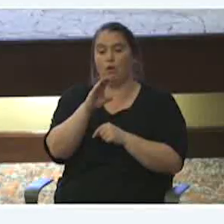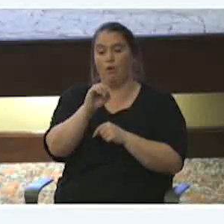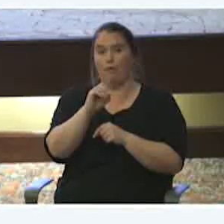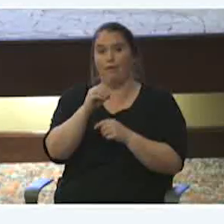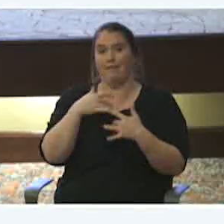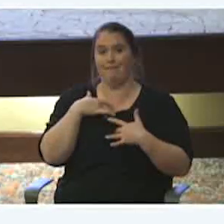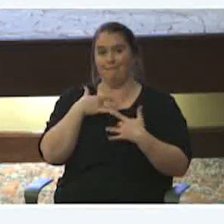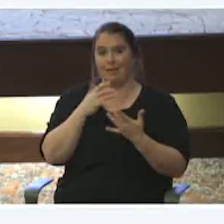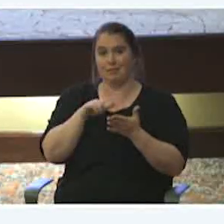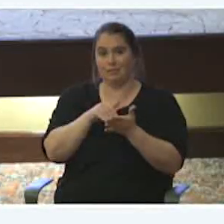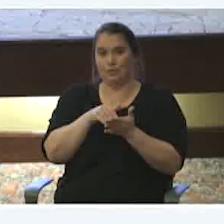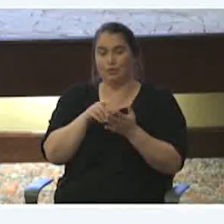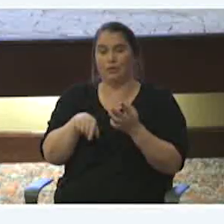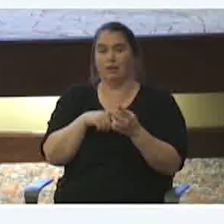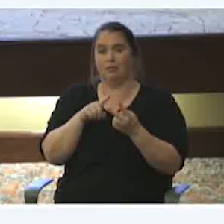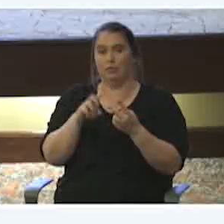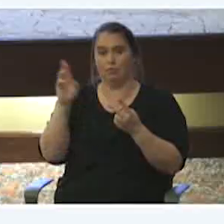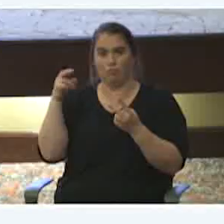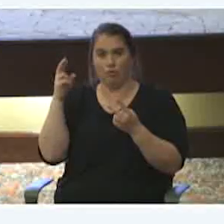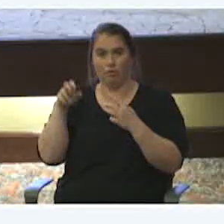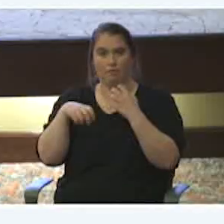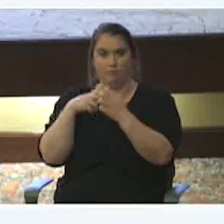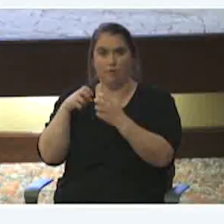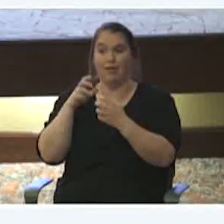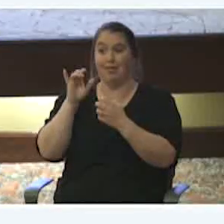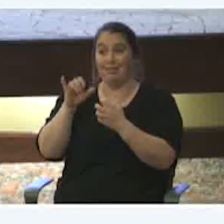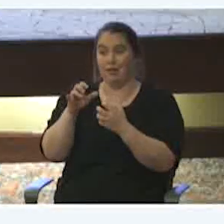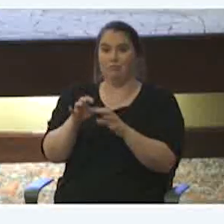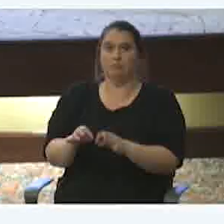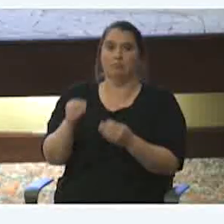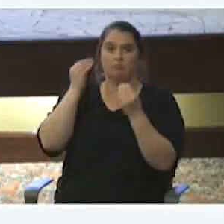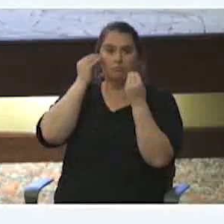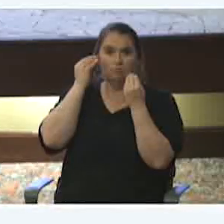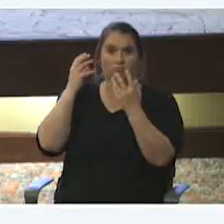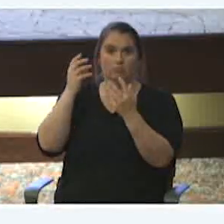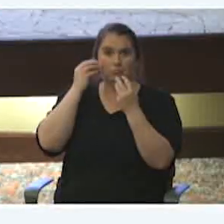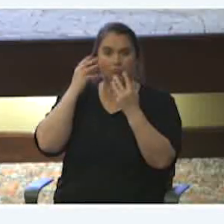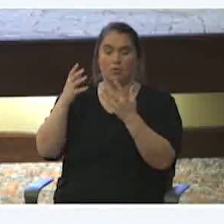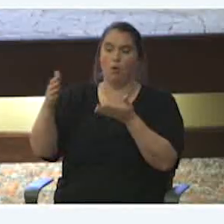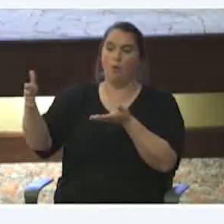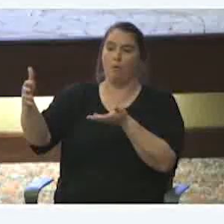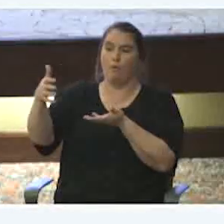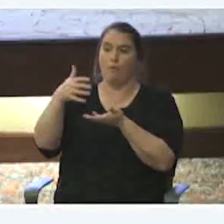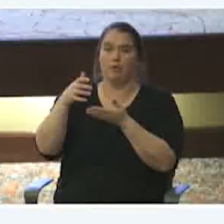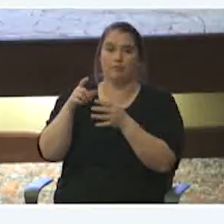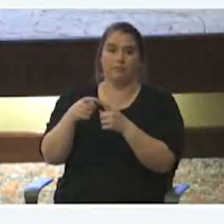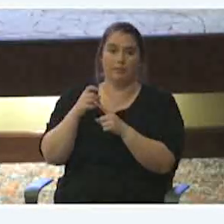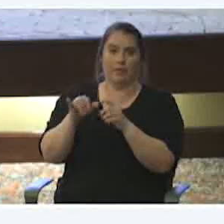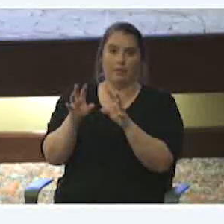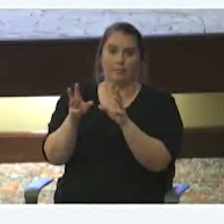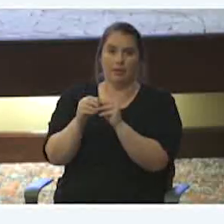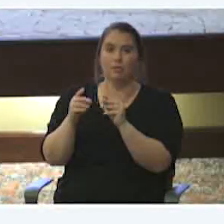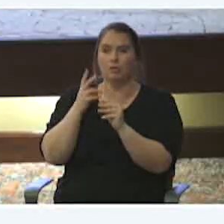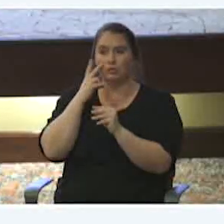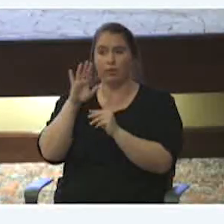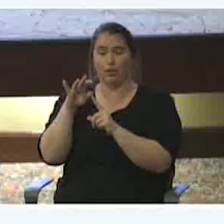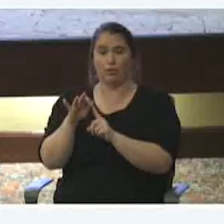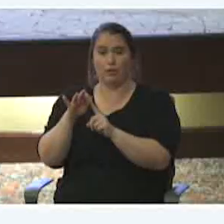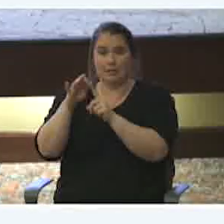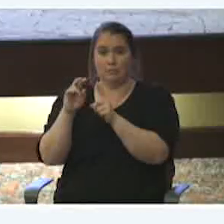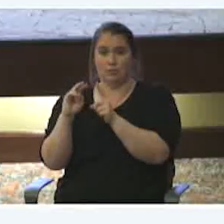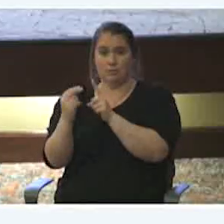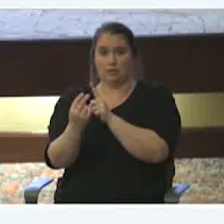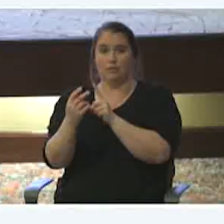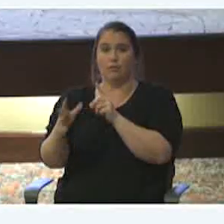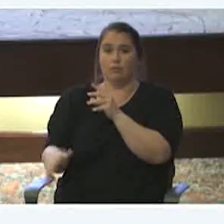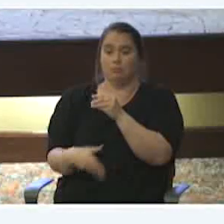Zoo. That was a really good, informative meeting. We got great feedback from both of them and their unique perspectives, and we incorporated that feedback into the